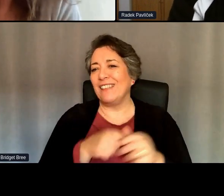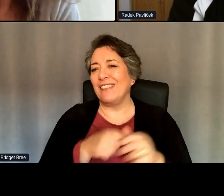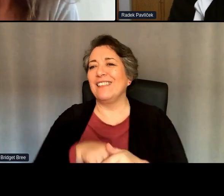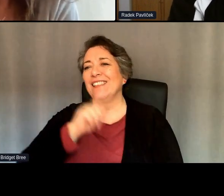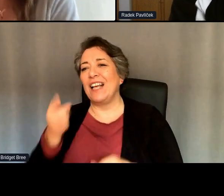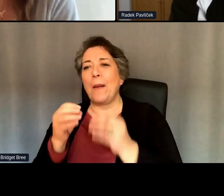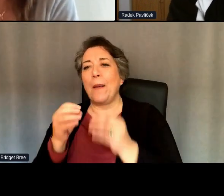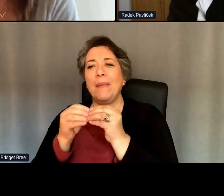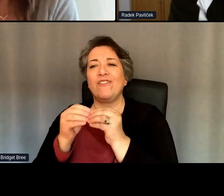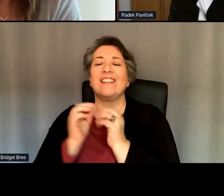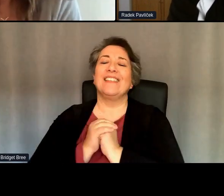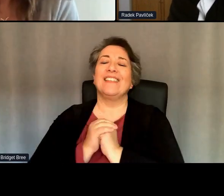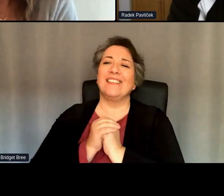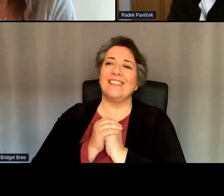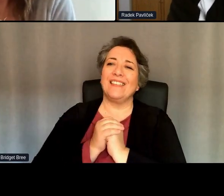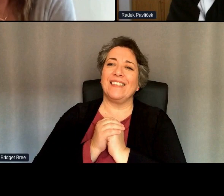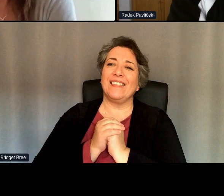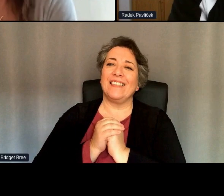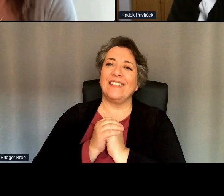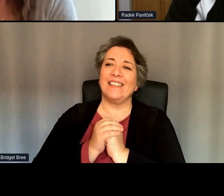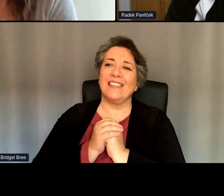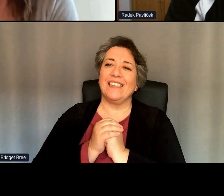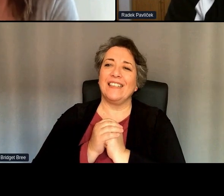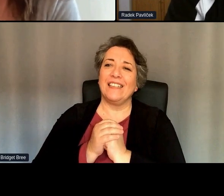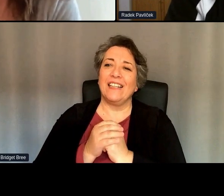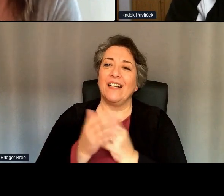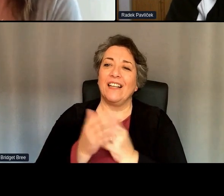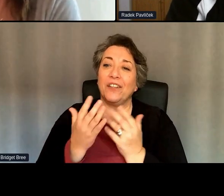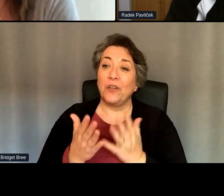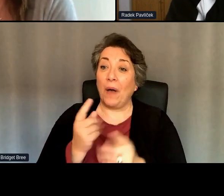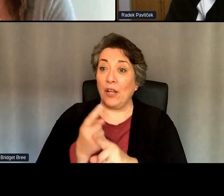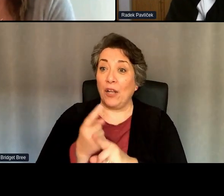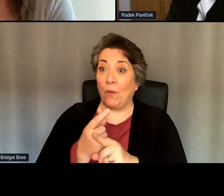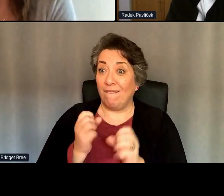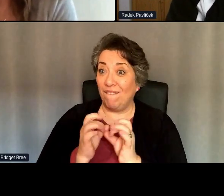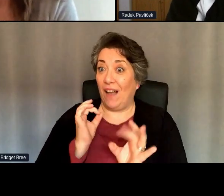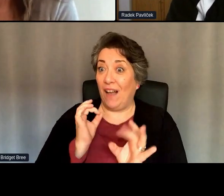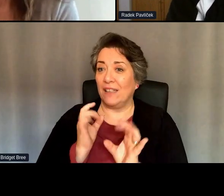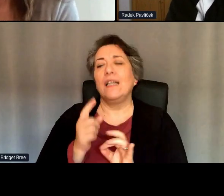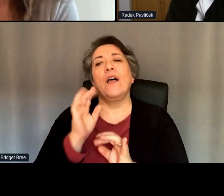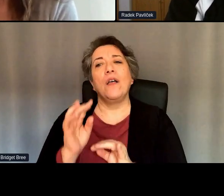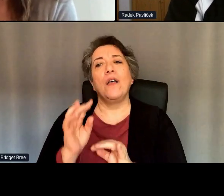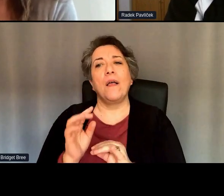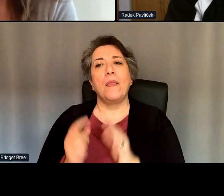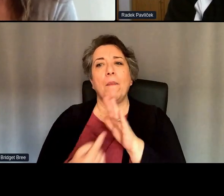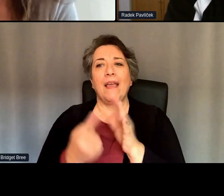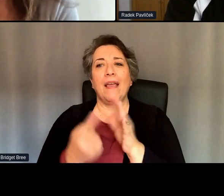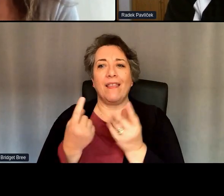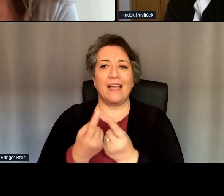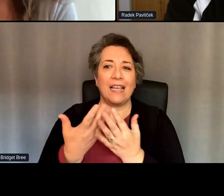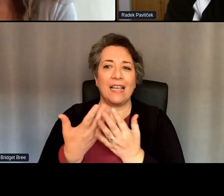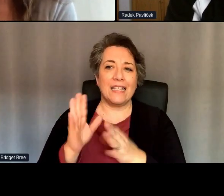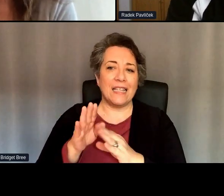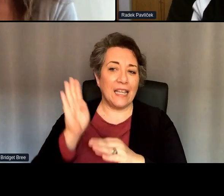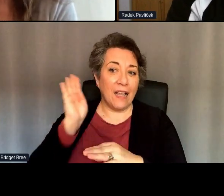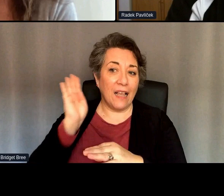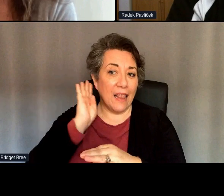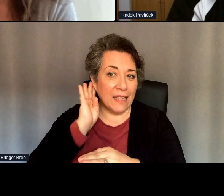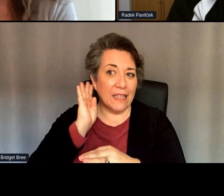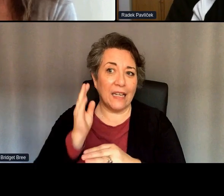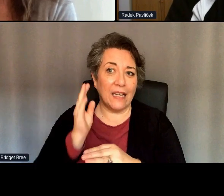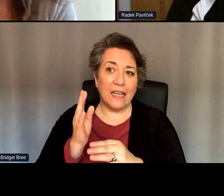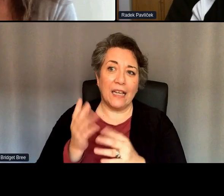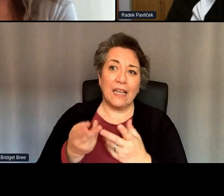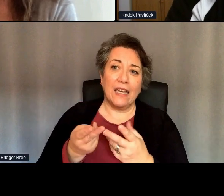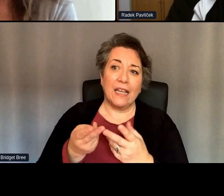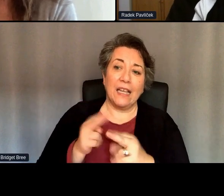something really good. Oh God, luckily I can speak very fast. So the main thing for me is the open ears. If you have something you don't like,